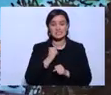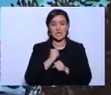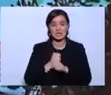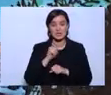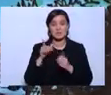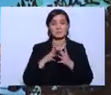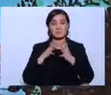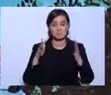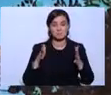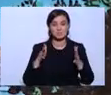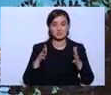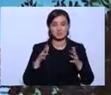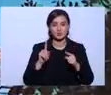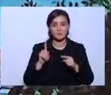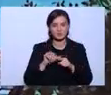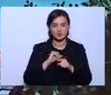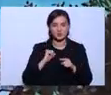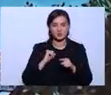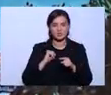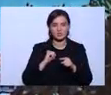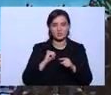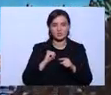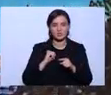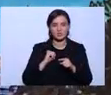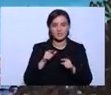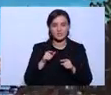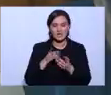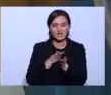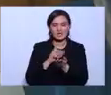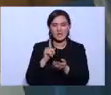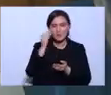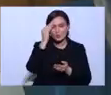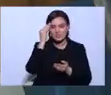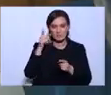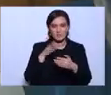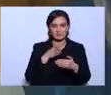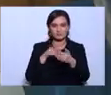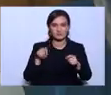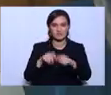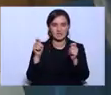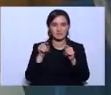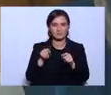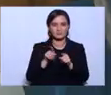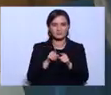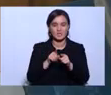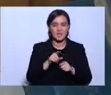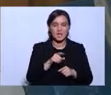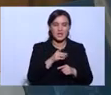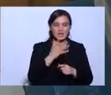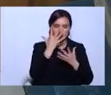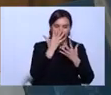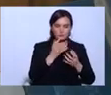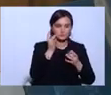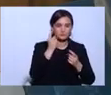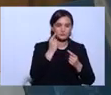break the way you could look at, let's say, black culture if you're from the white side, or vice versa as well.